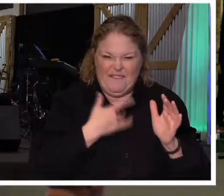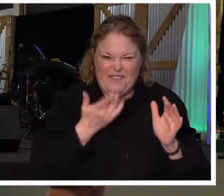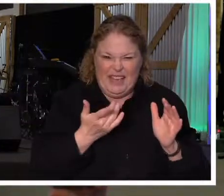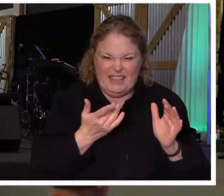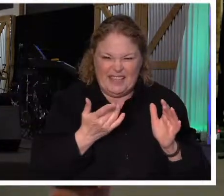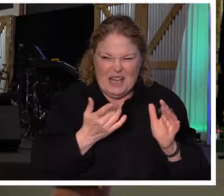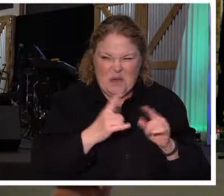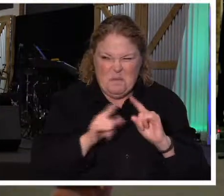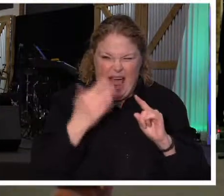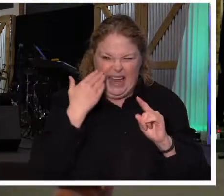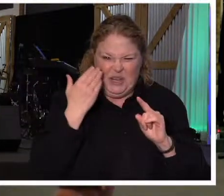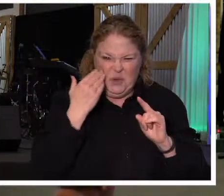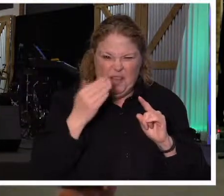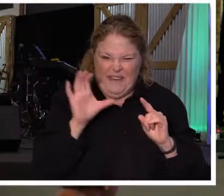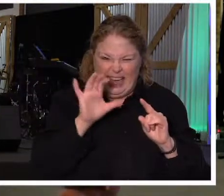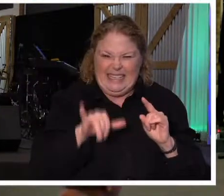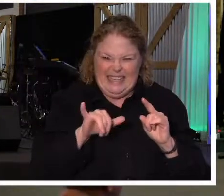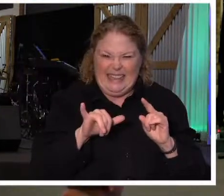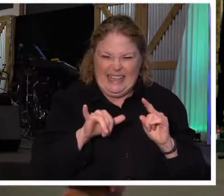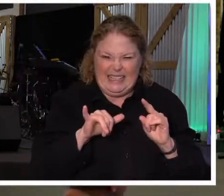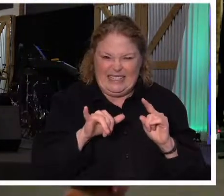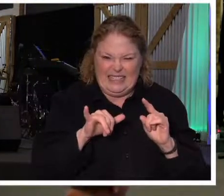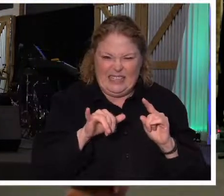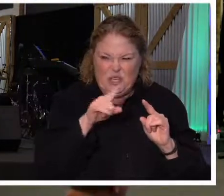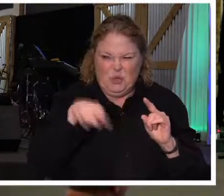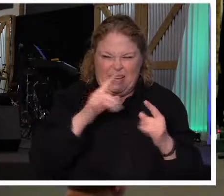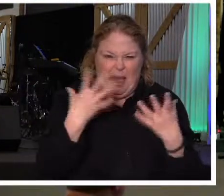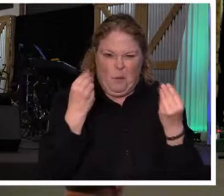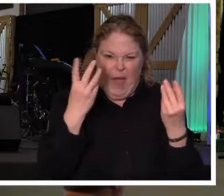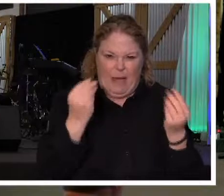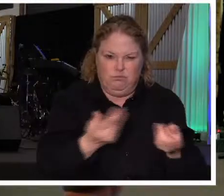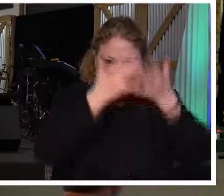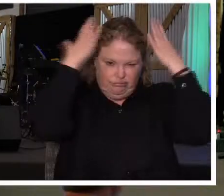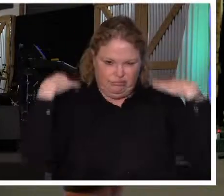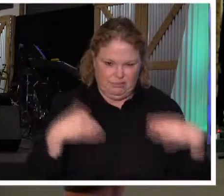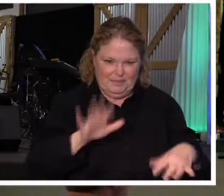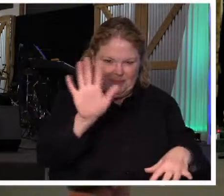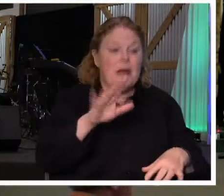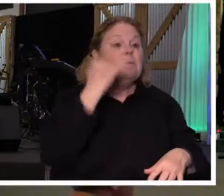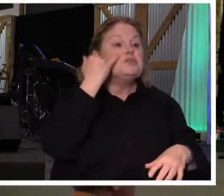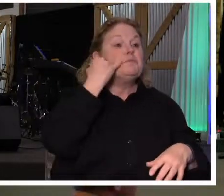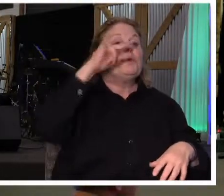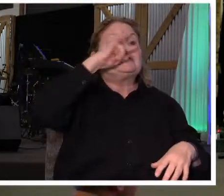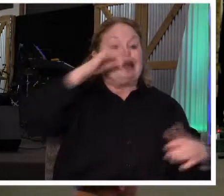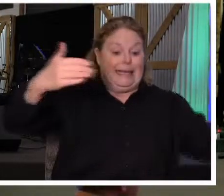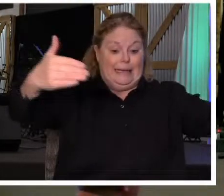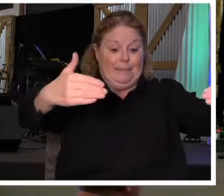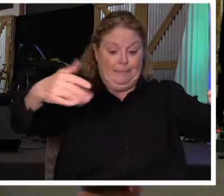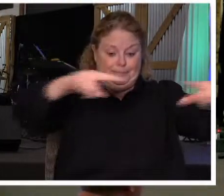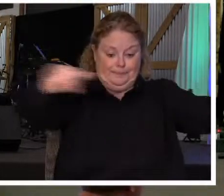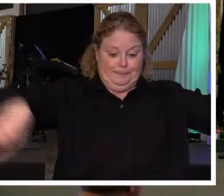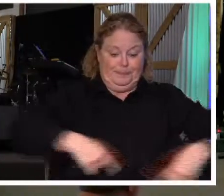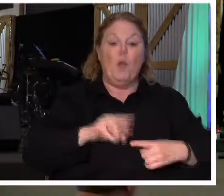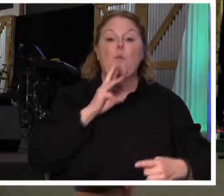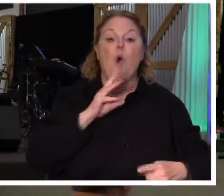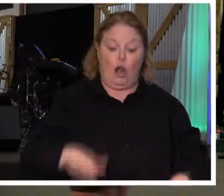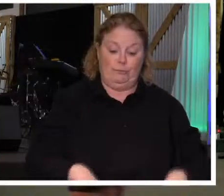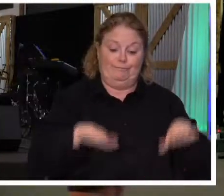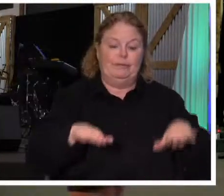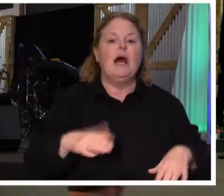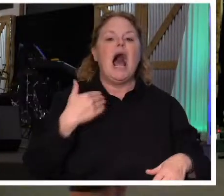drenched. So I need you just to picture this with me. That if we had a kiddie pool here that was filled with water and I had with me